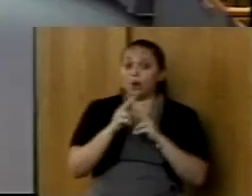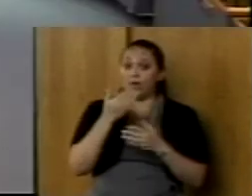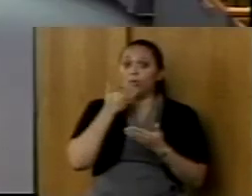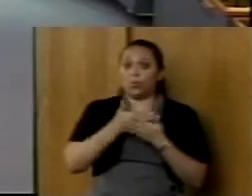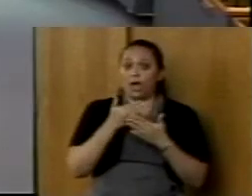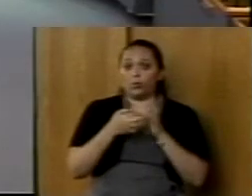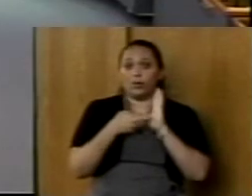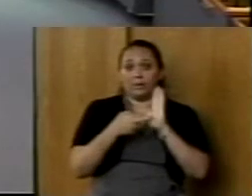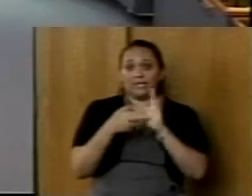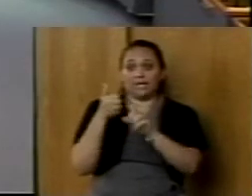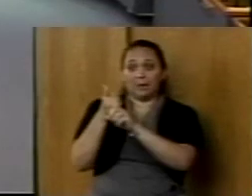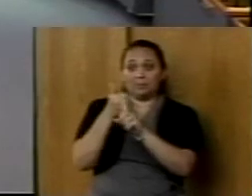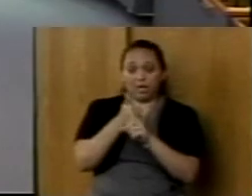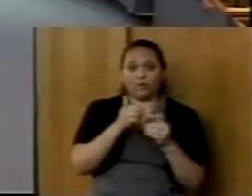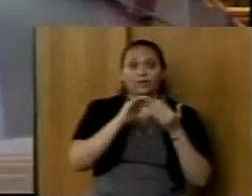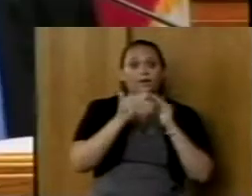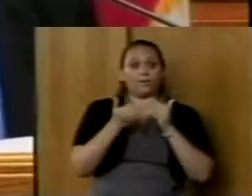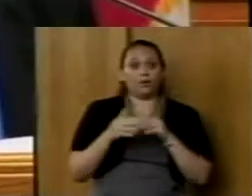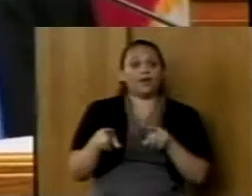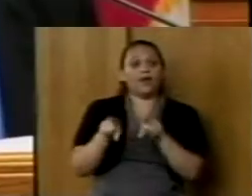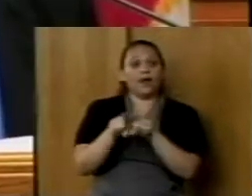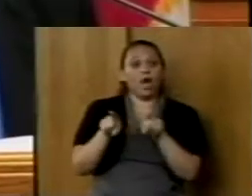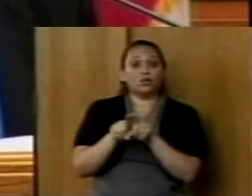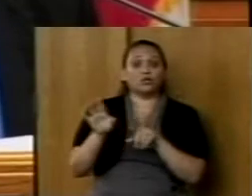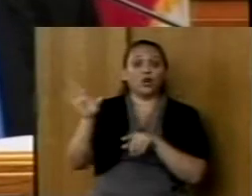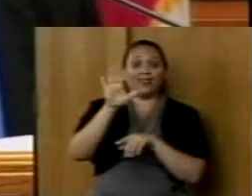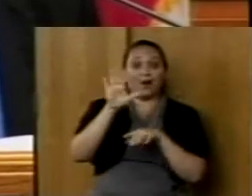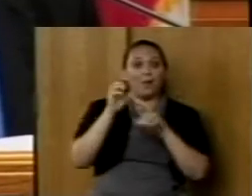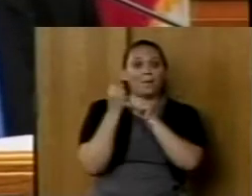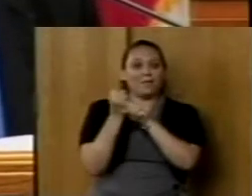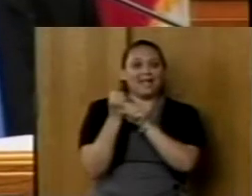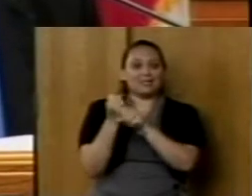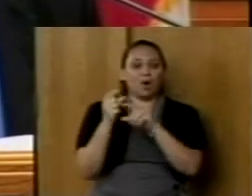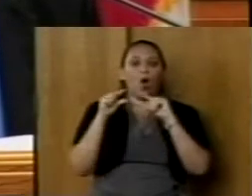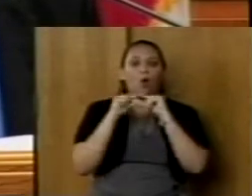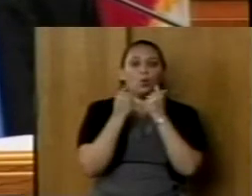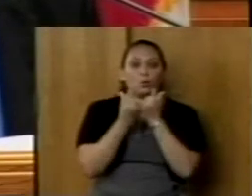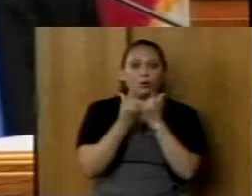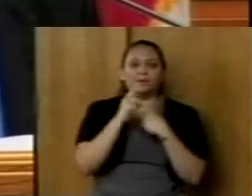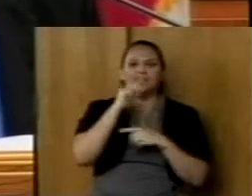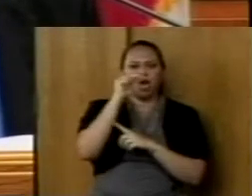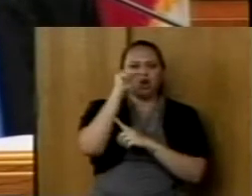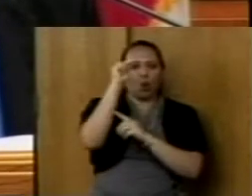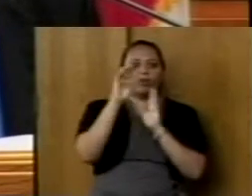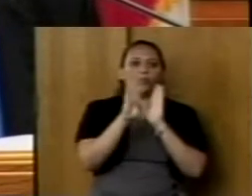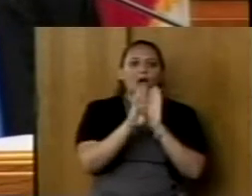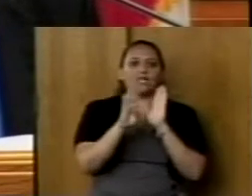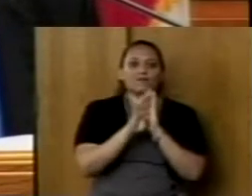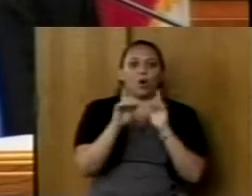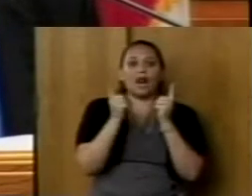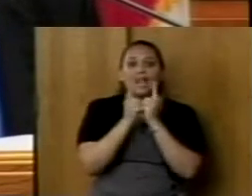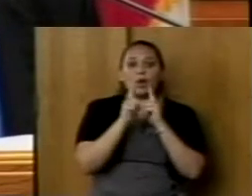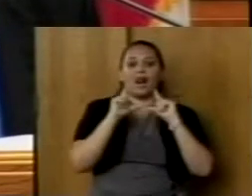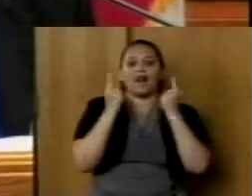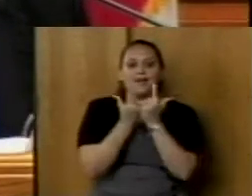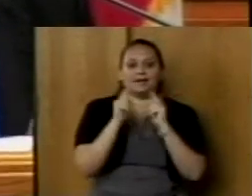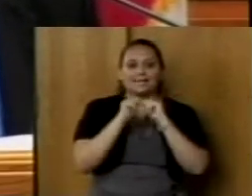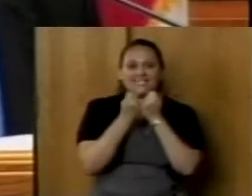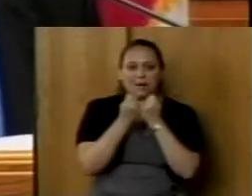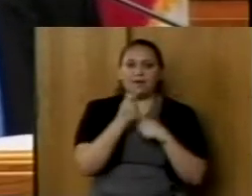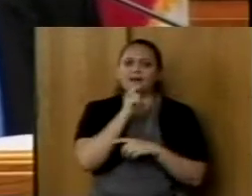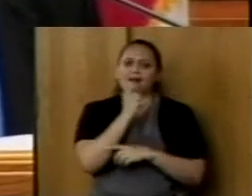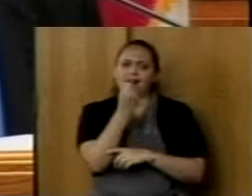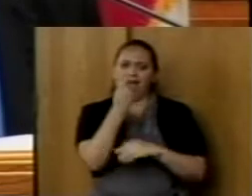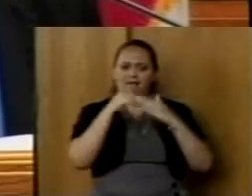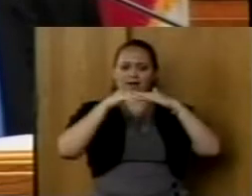the community, and also their baseball group is the North Brownsville Little League team, 11 and under division,